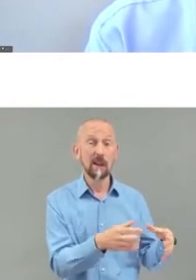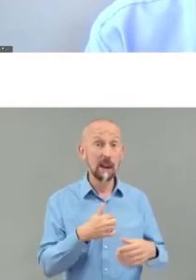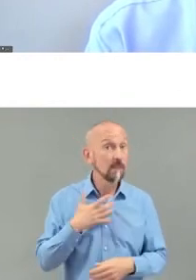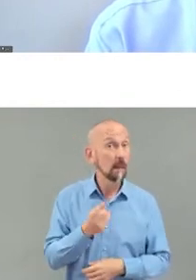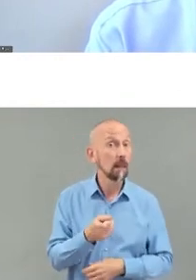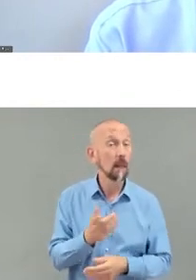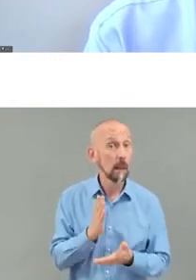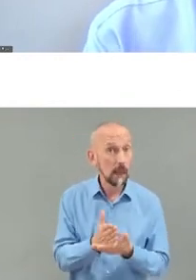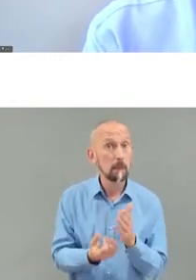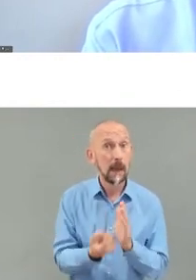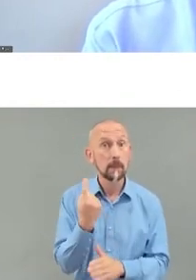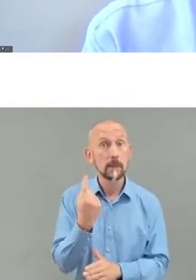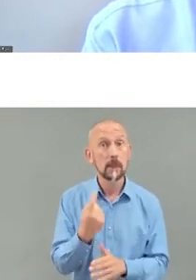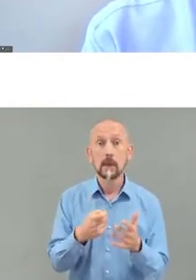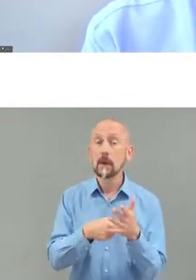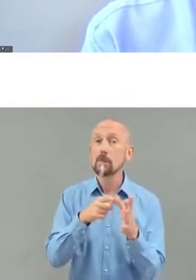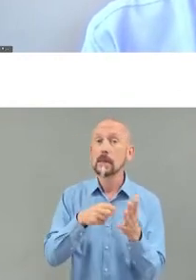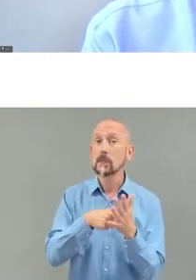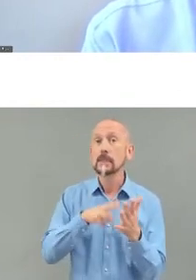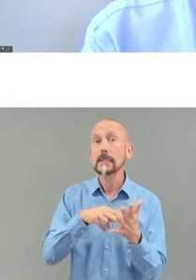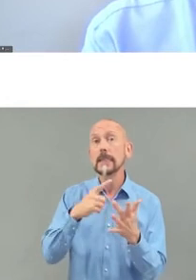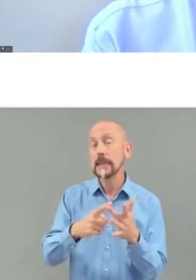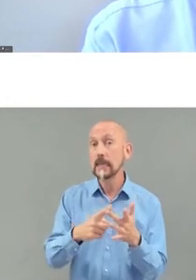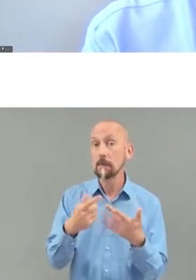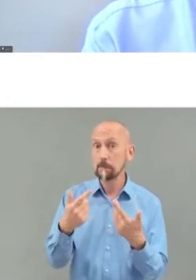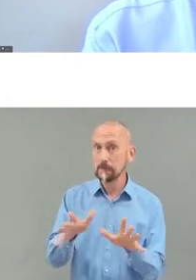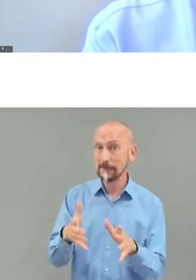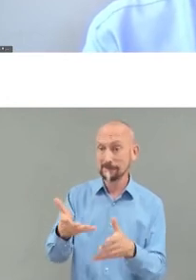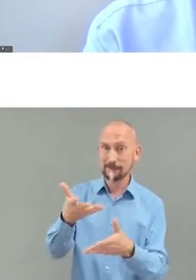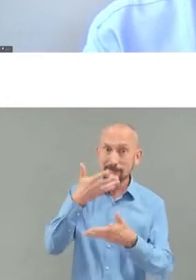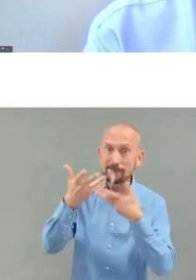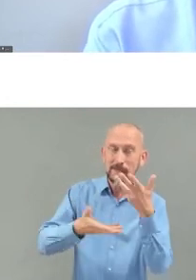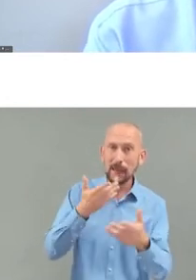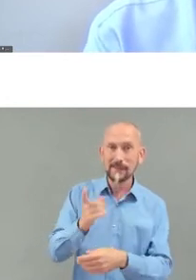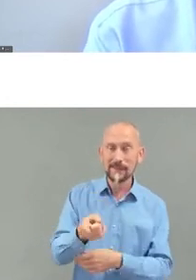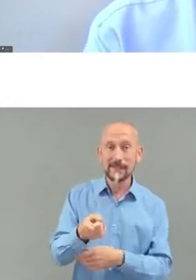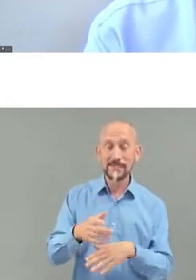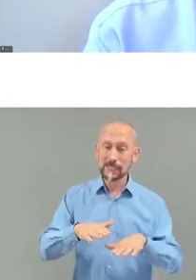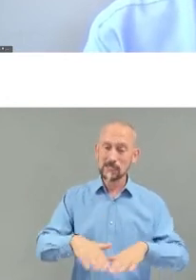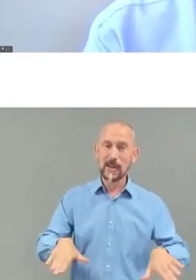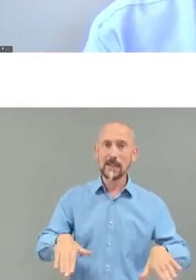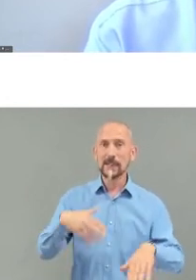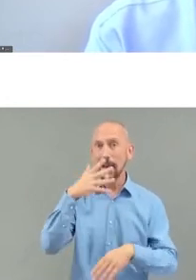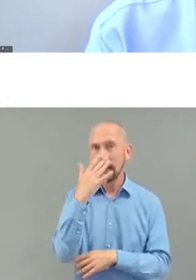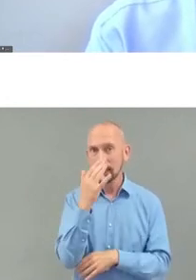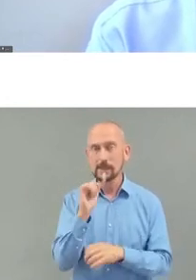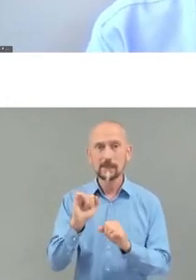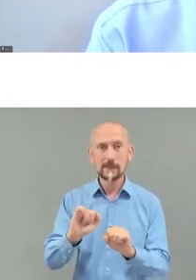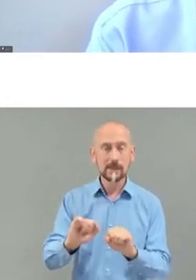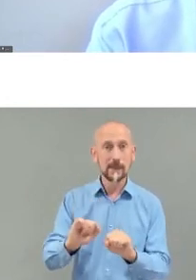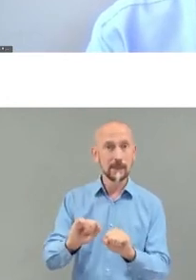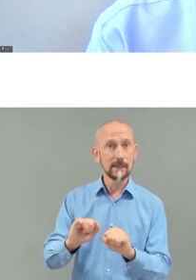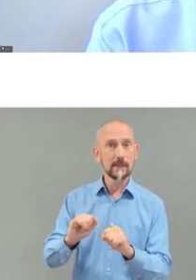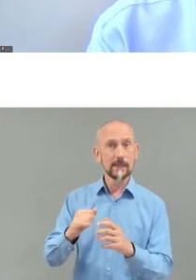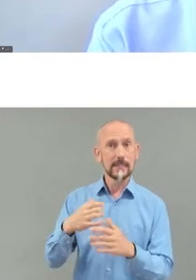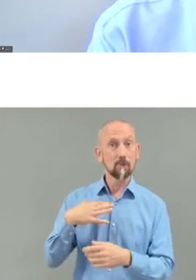Regina has highlighted that to an extent where she mentioned that child and adolescence and cultural representation is less than other